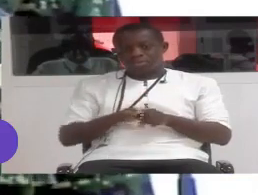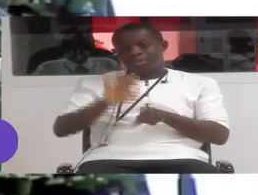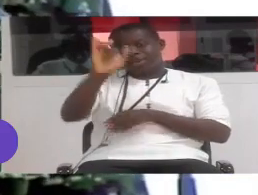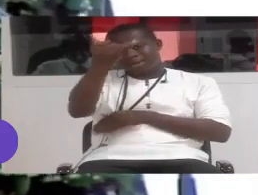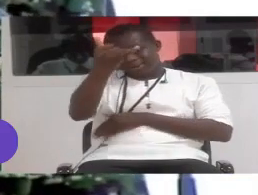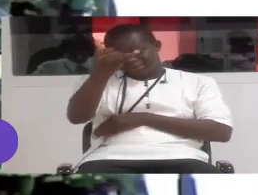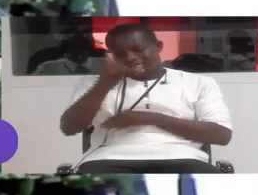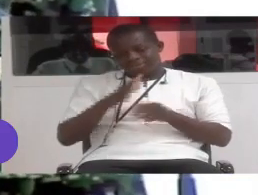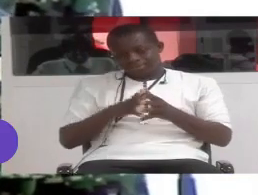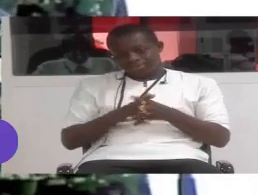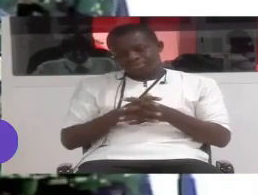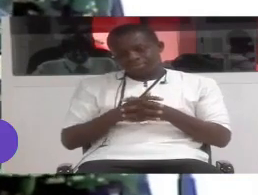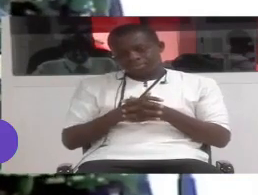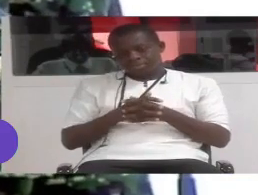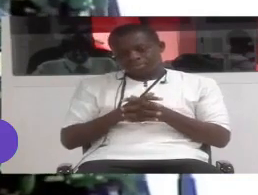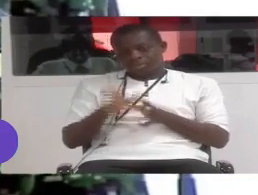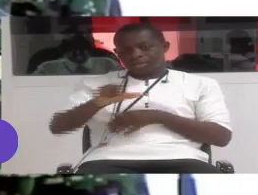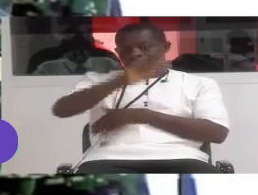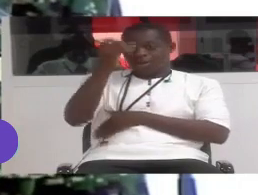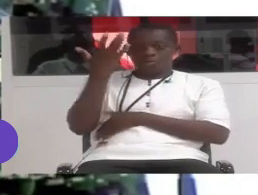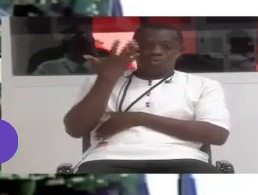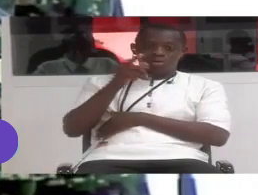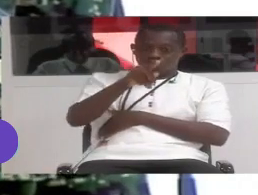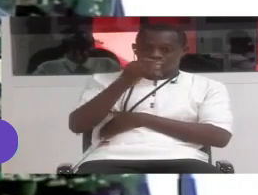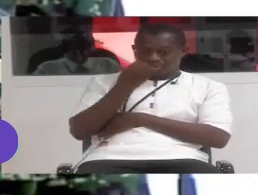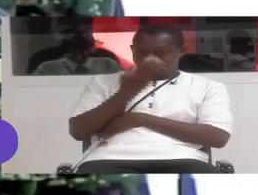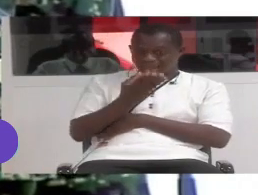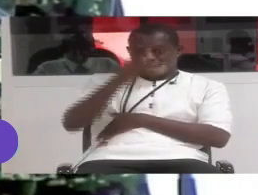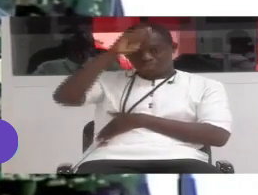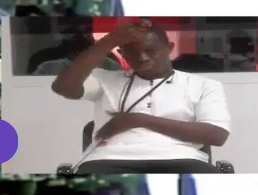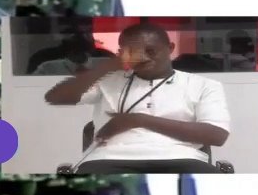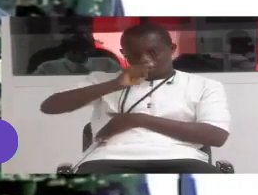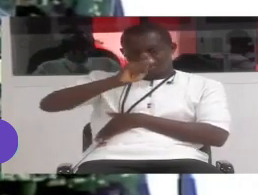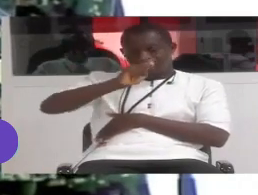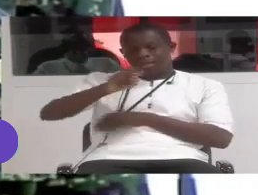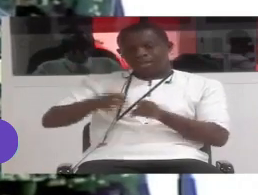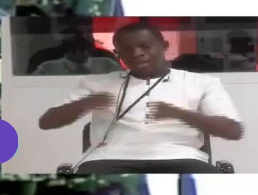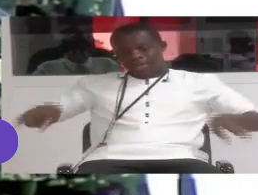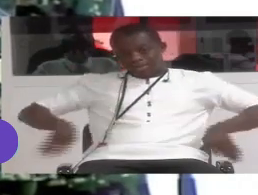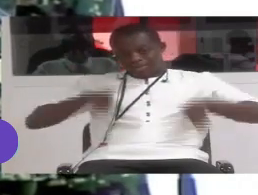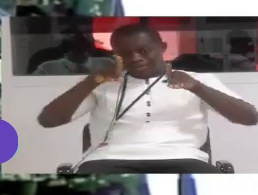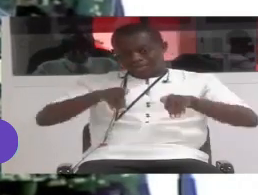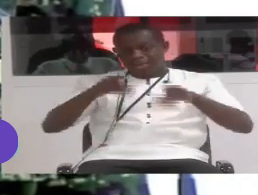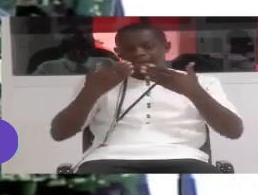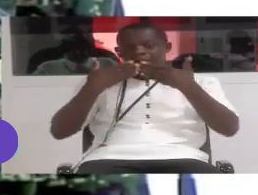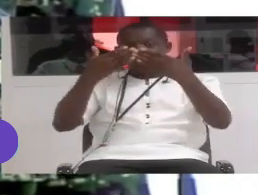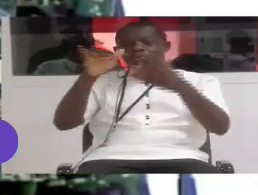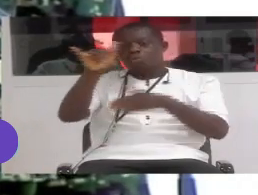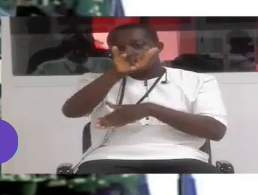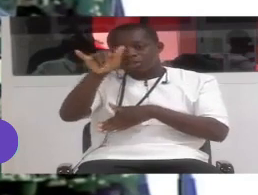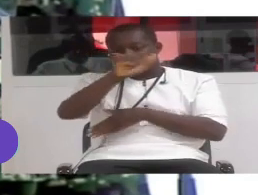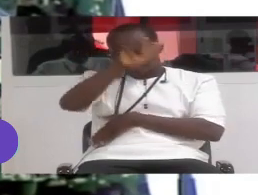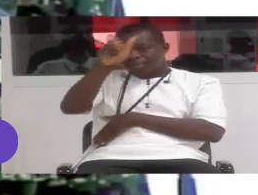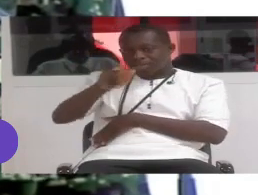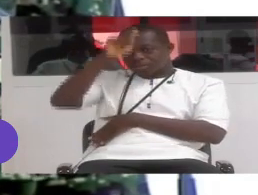Wow. Yes. And when you say the police participated, tell us which ones you are referring